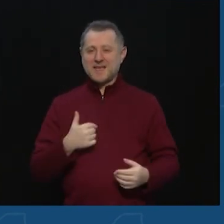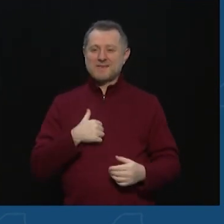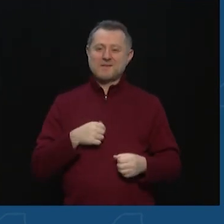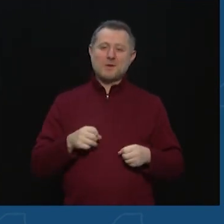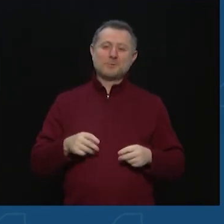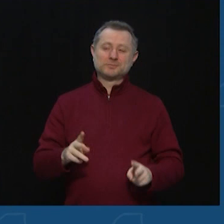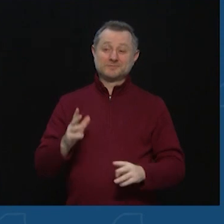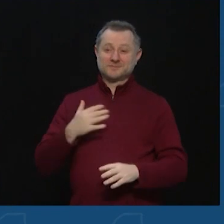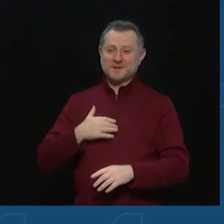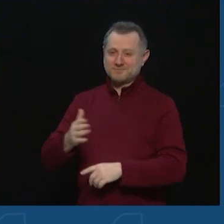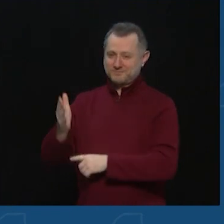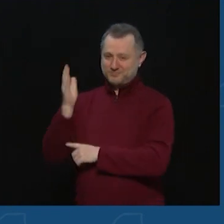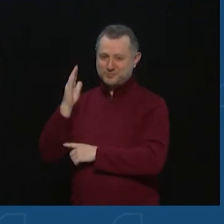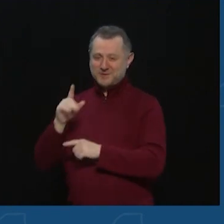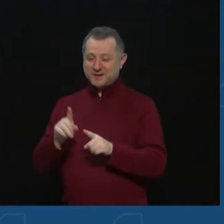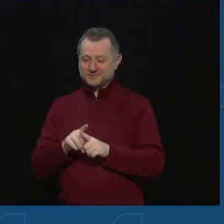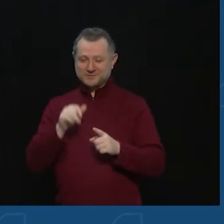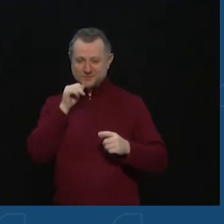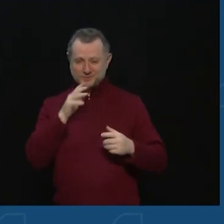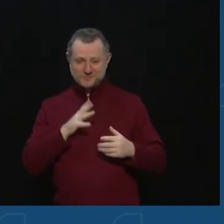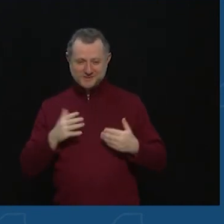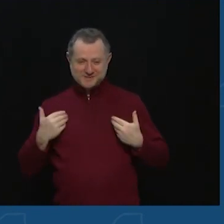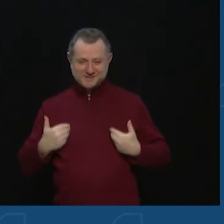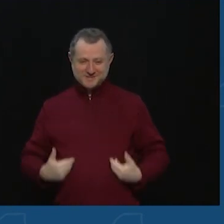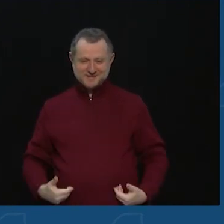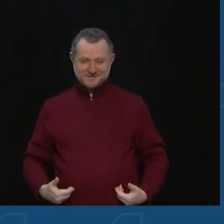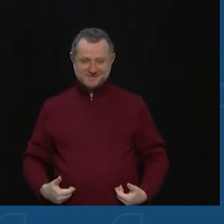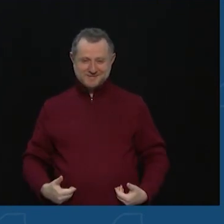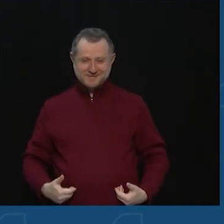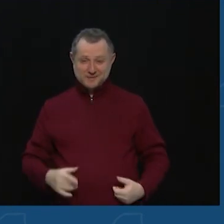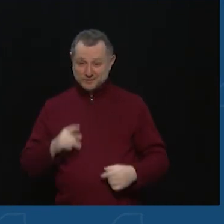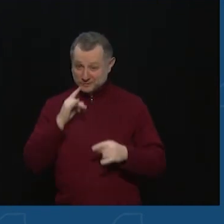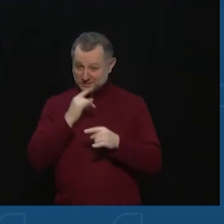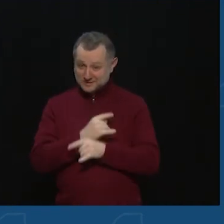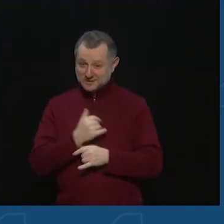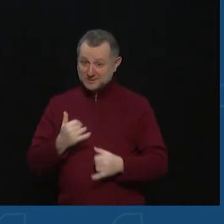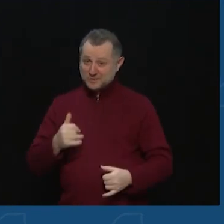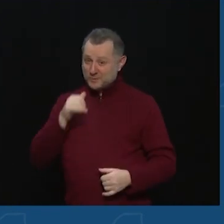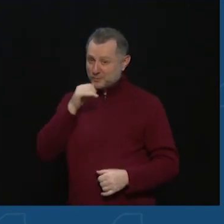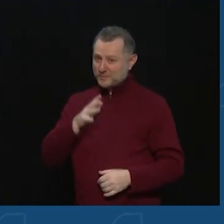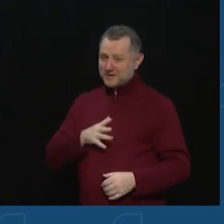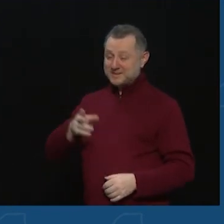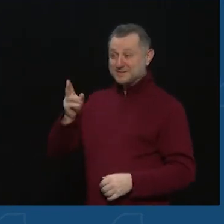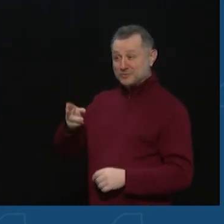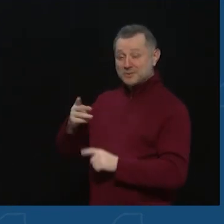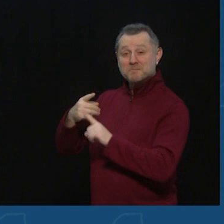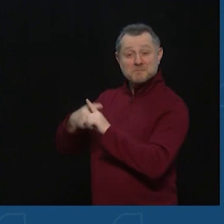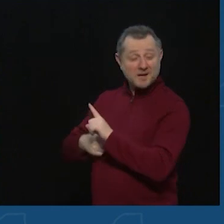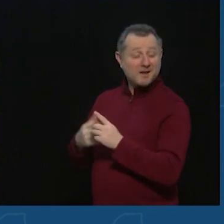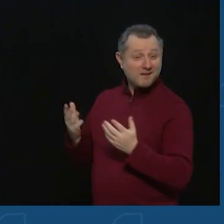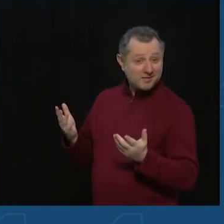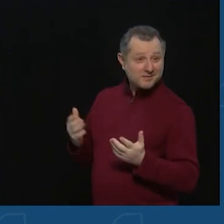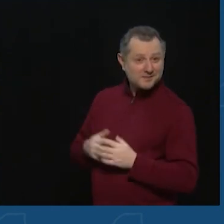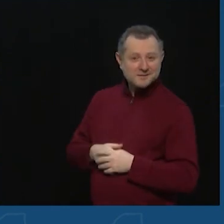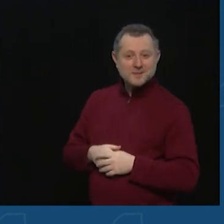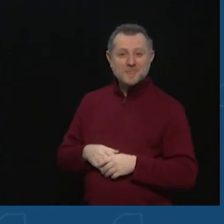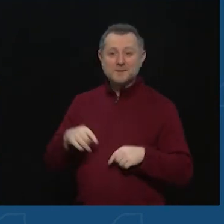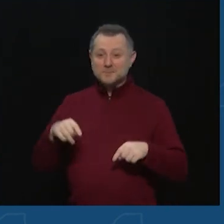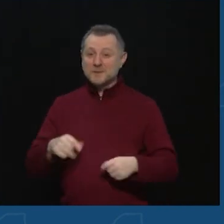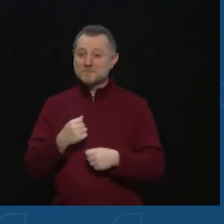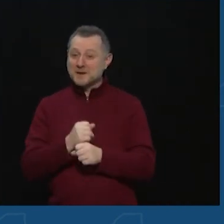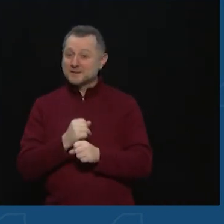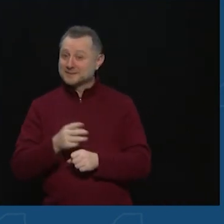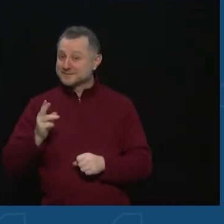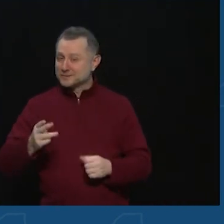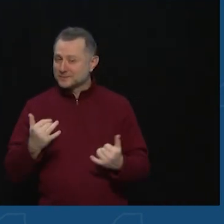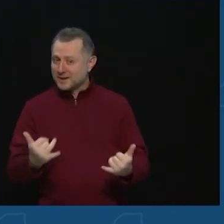a woman in, ironically, Women's History Month. We're all making history here. As I